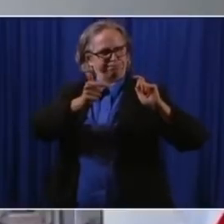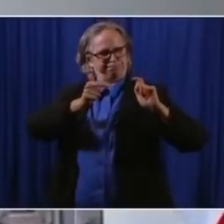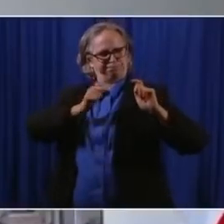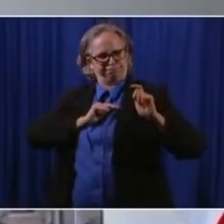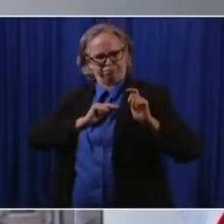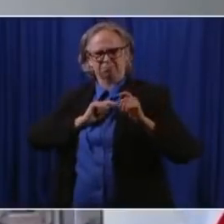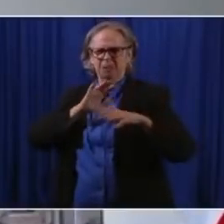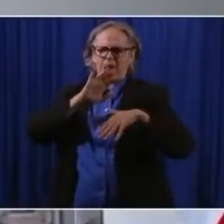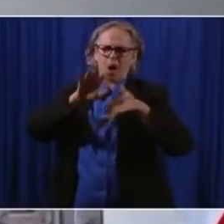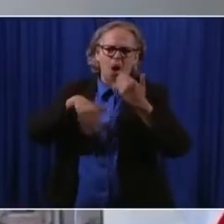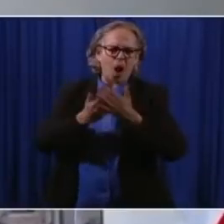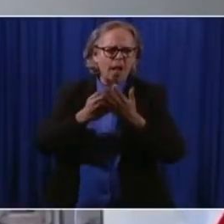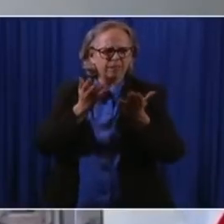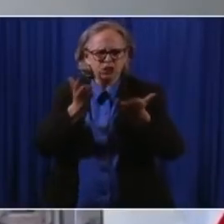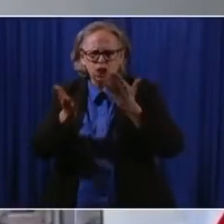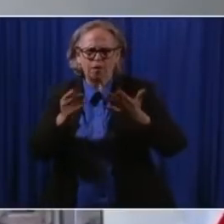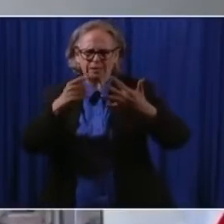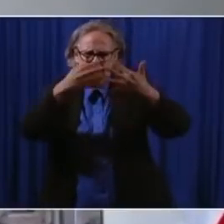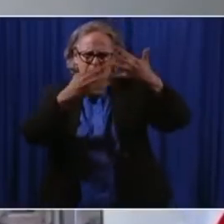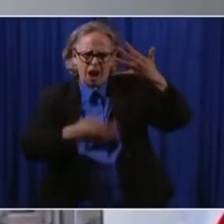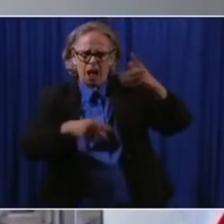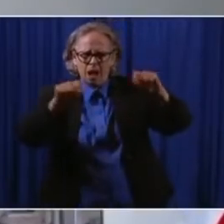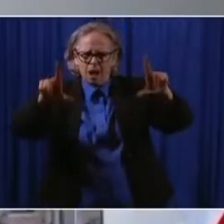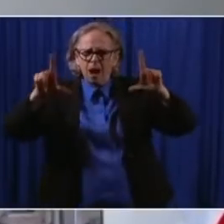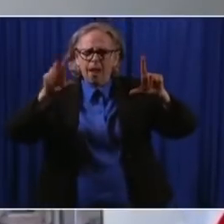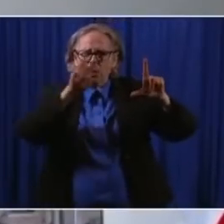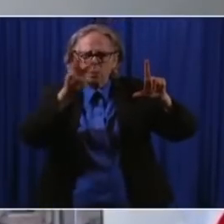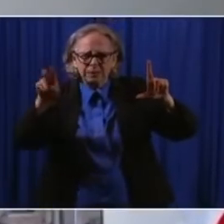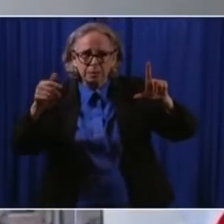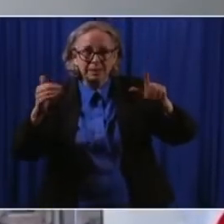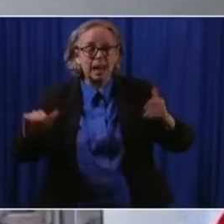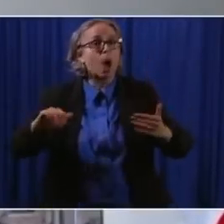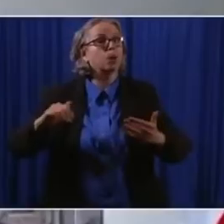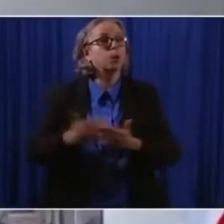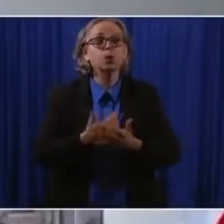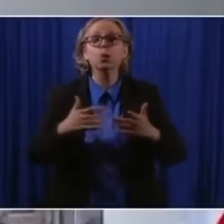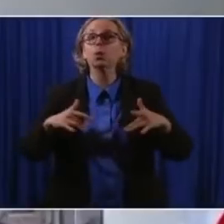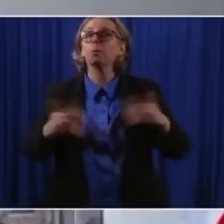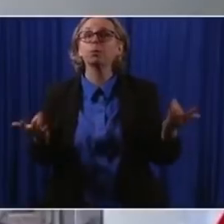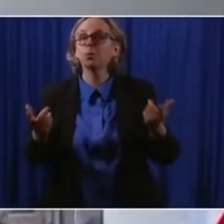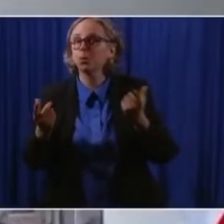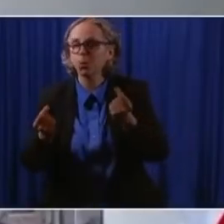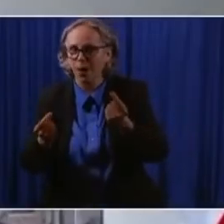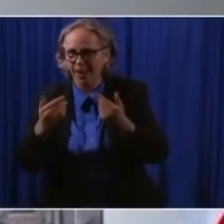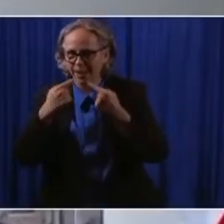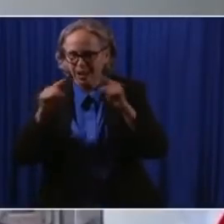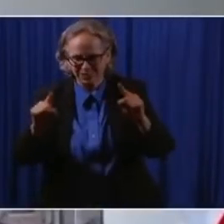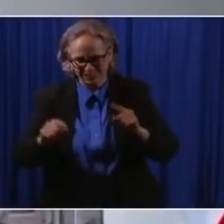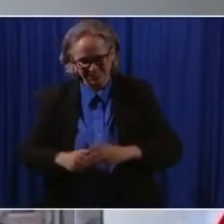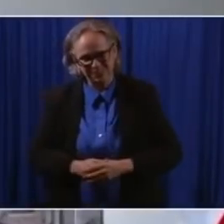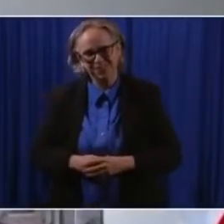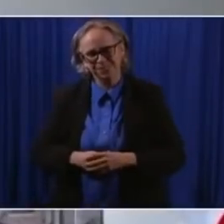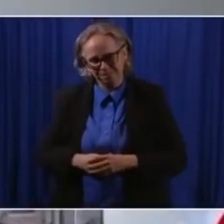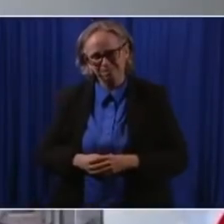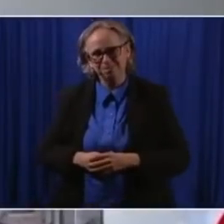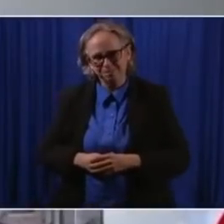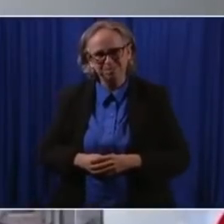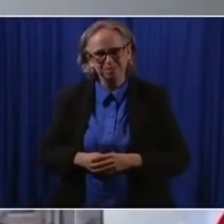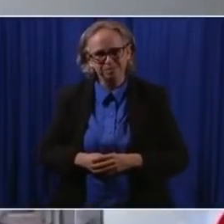different services on the BMV website. We have a new announcement today that you can go on